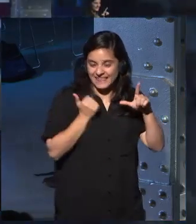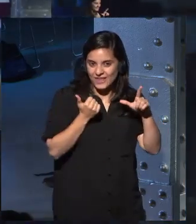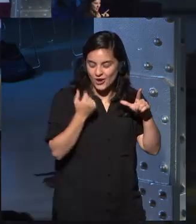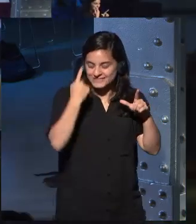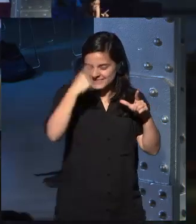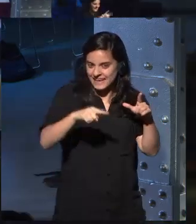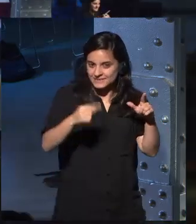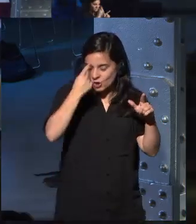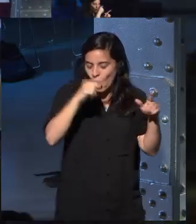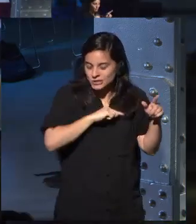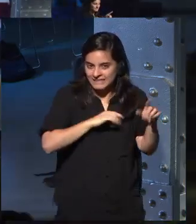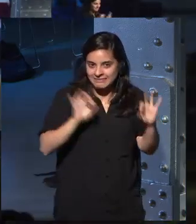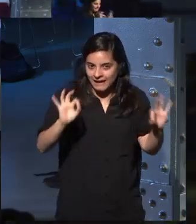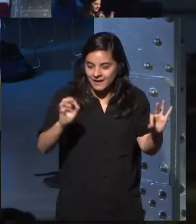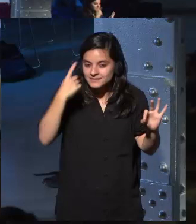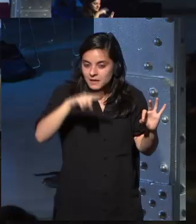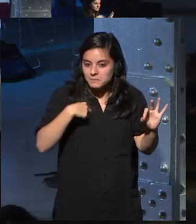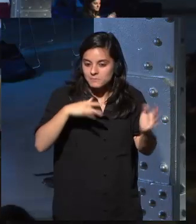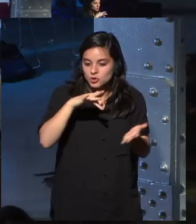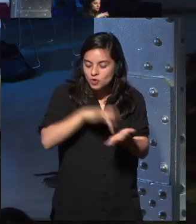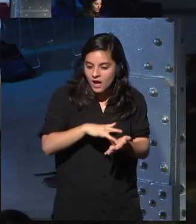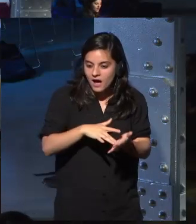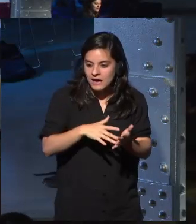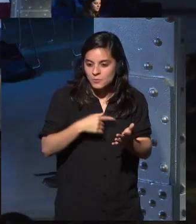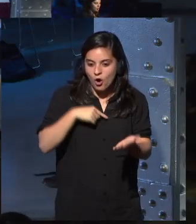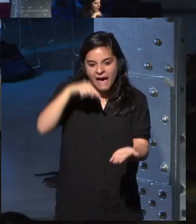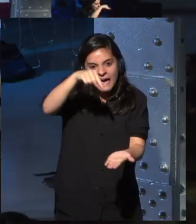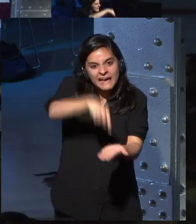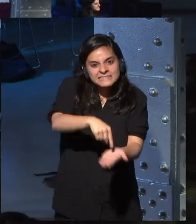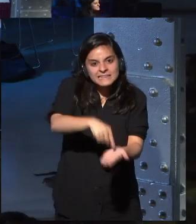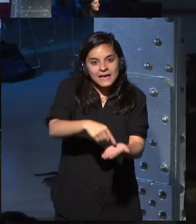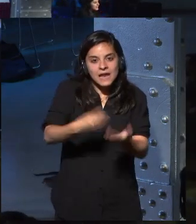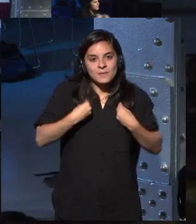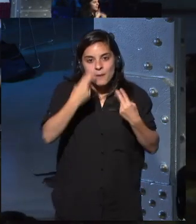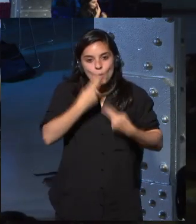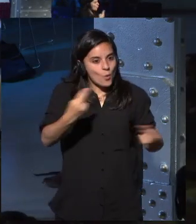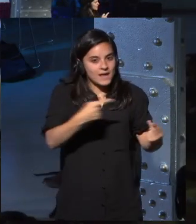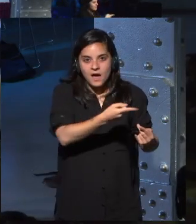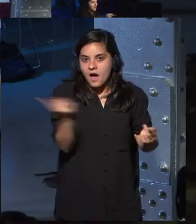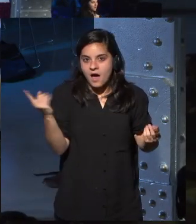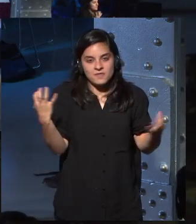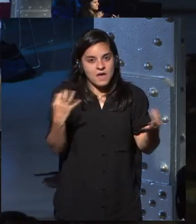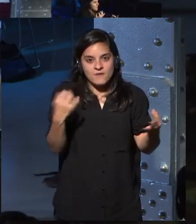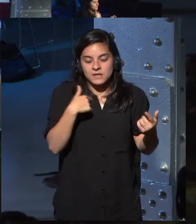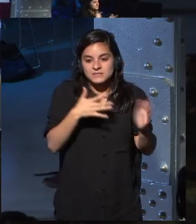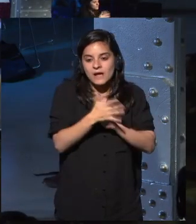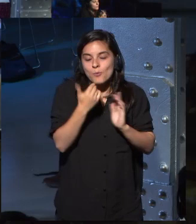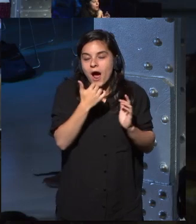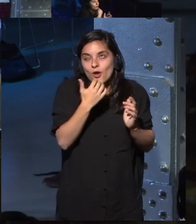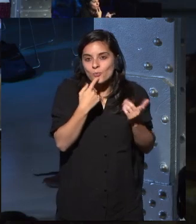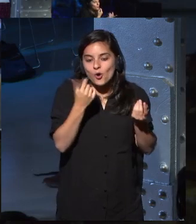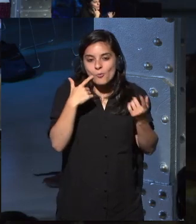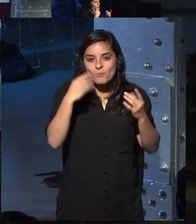that it's a shorthand way of speaking about something that is much less mystical and much more complicated.